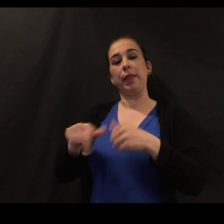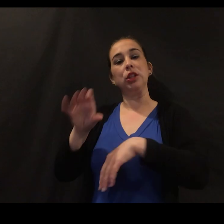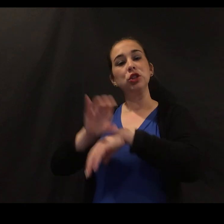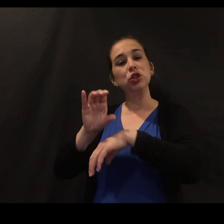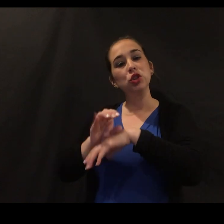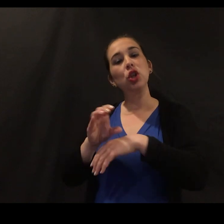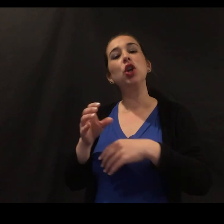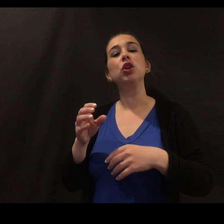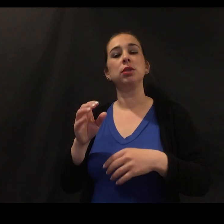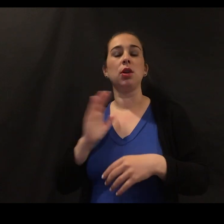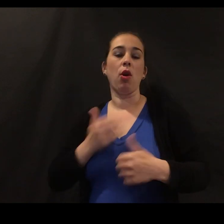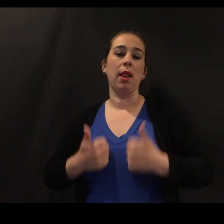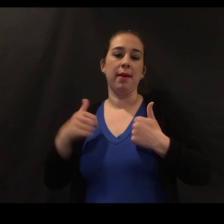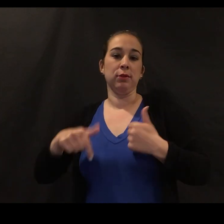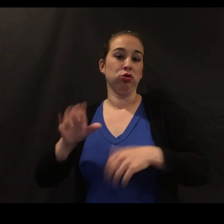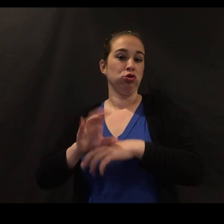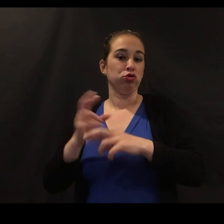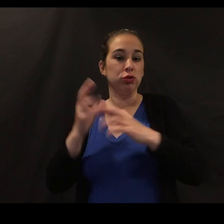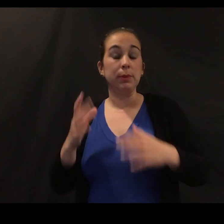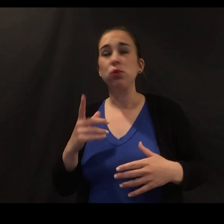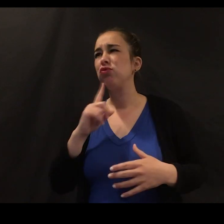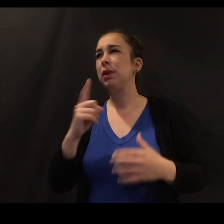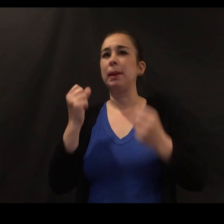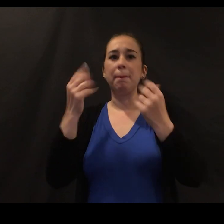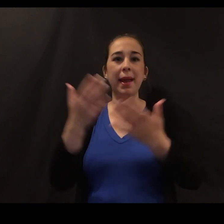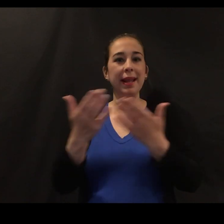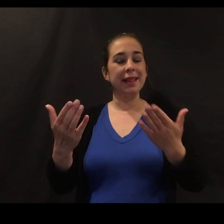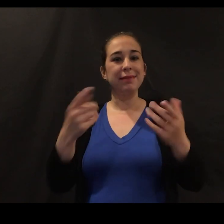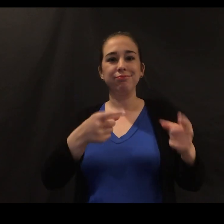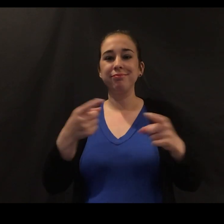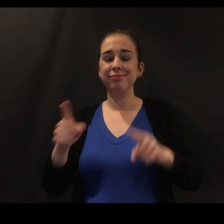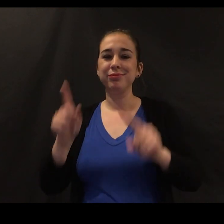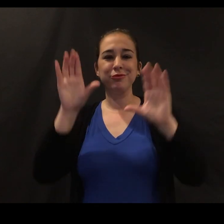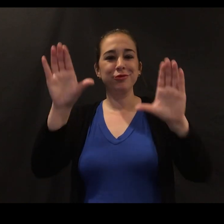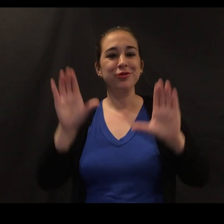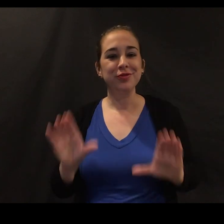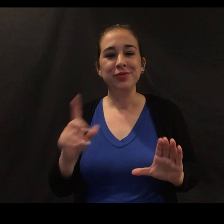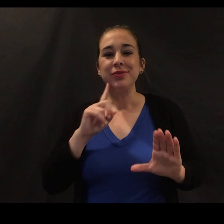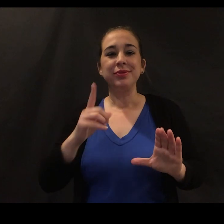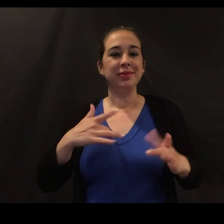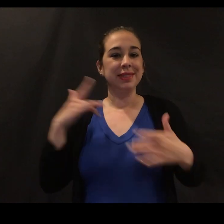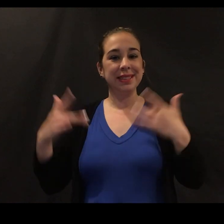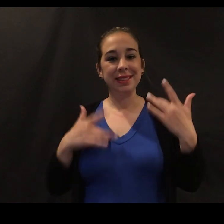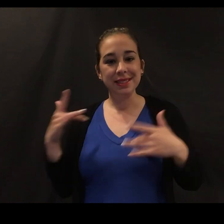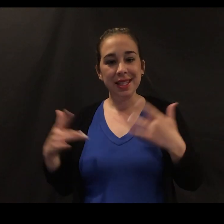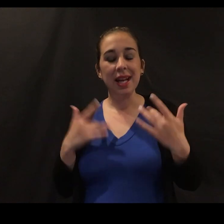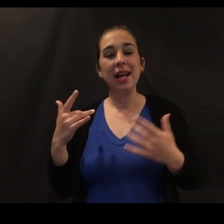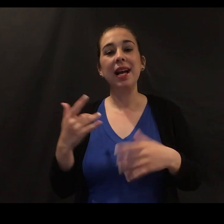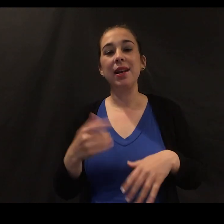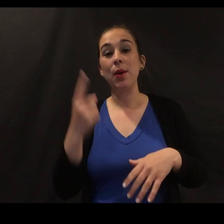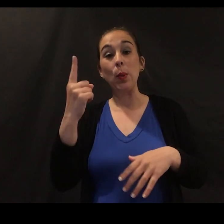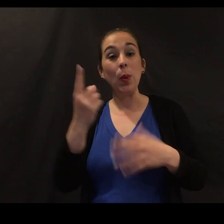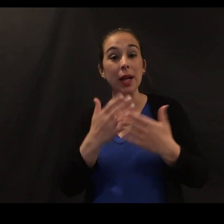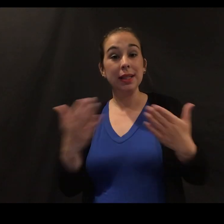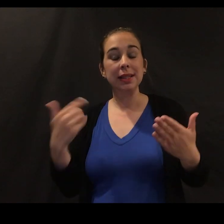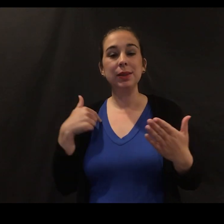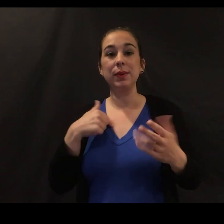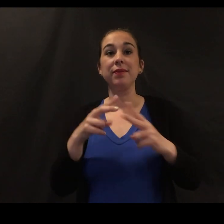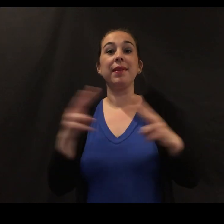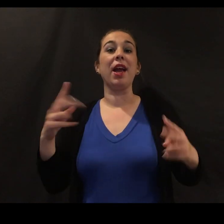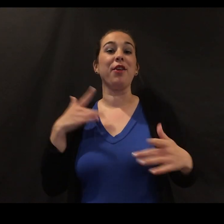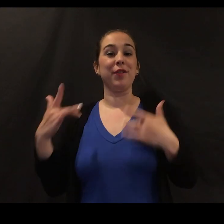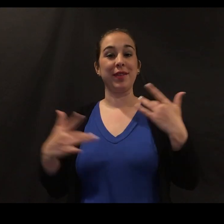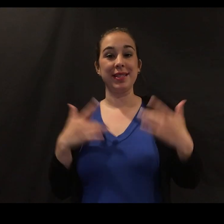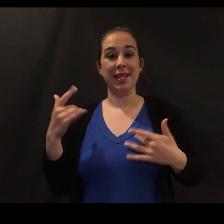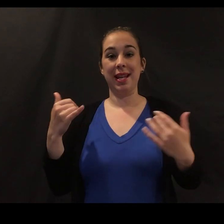the life of Church of the Redeemer. A lot of great things happening in our church. We're very excited about it. And I tell you, one of the things that we are very excited about